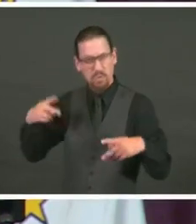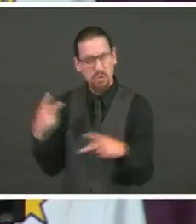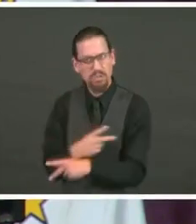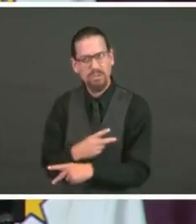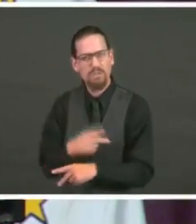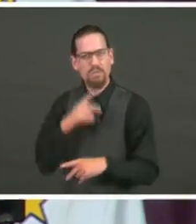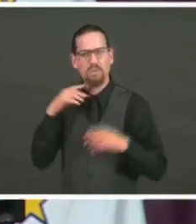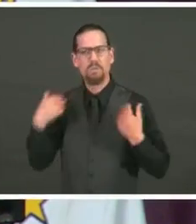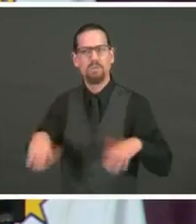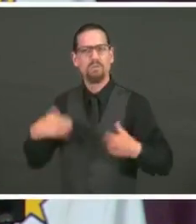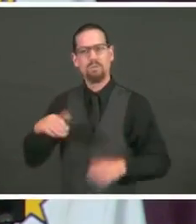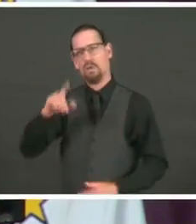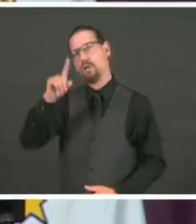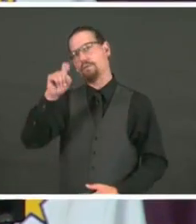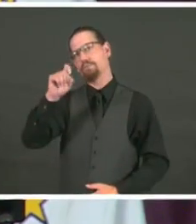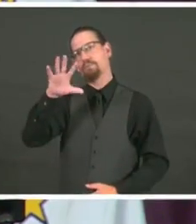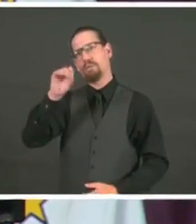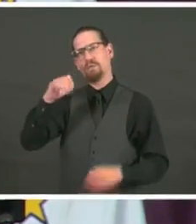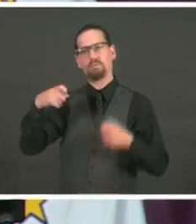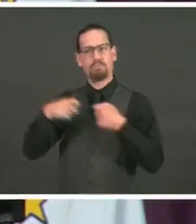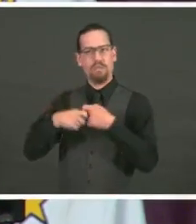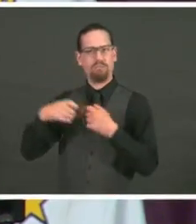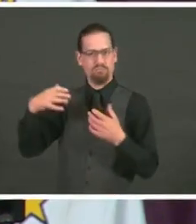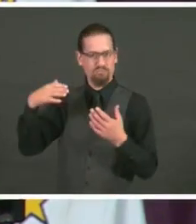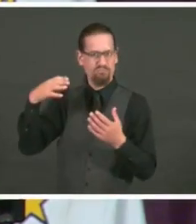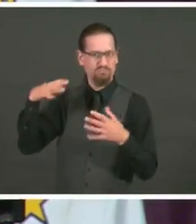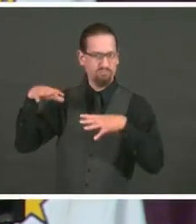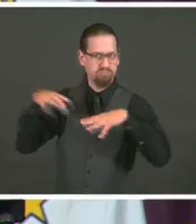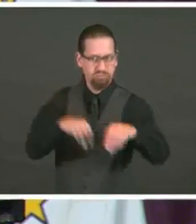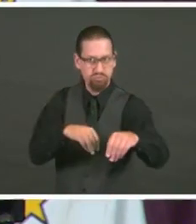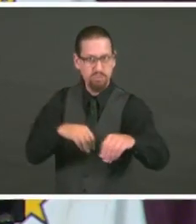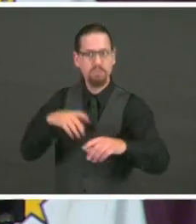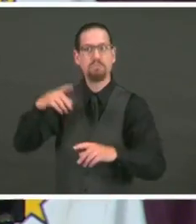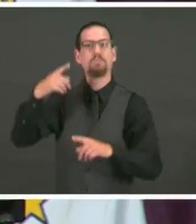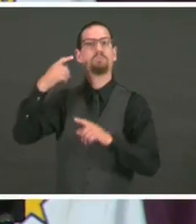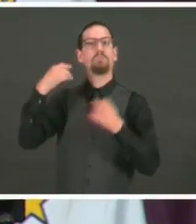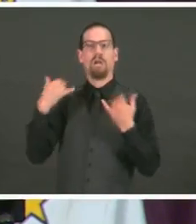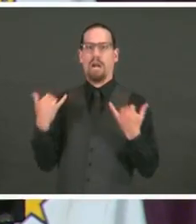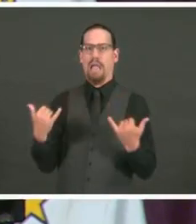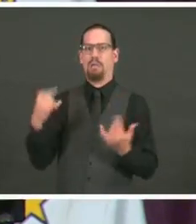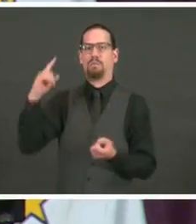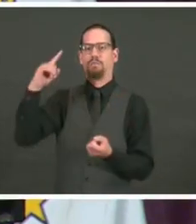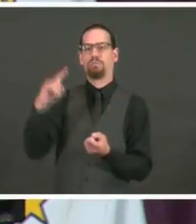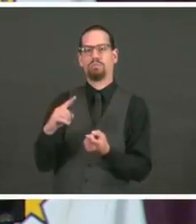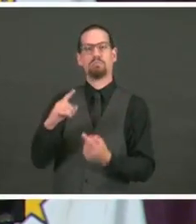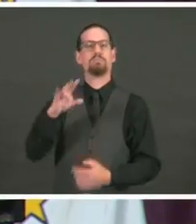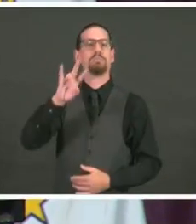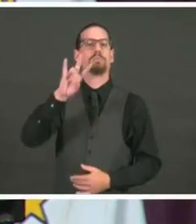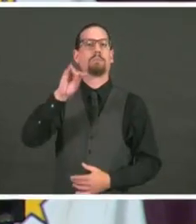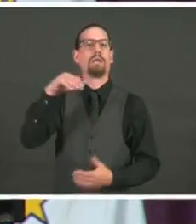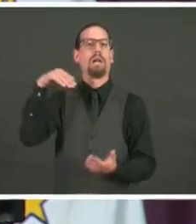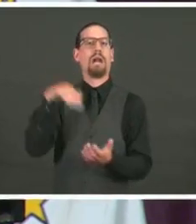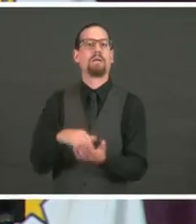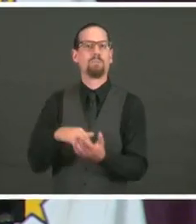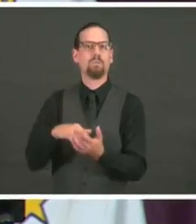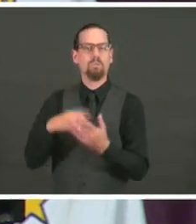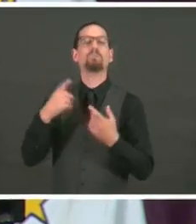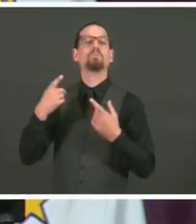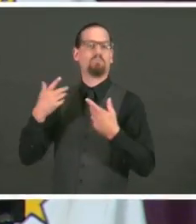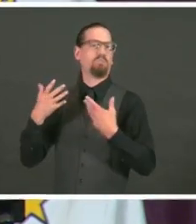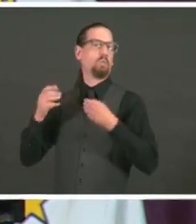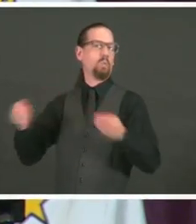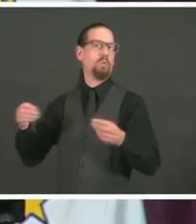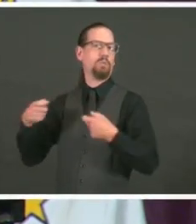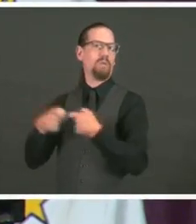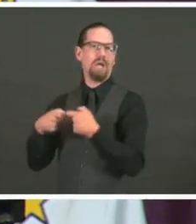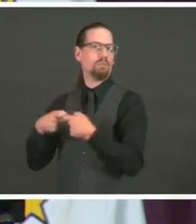about 70,000 Rhode Islanders are still without power. I want you to know we are pushing Grid as hard